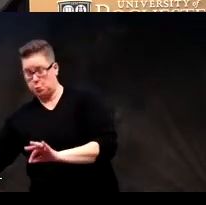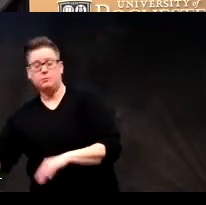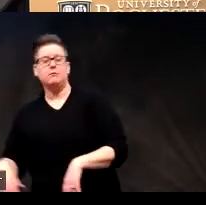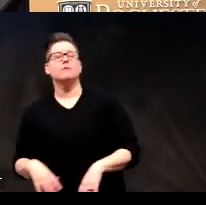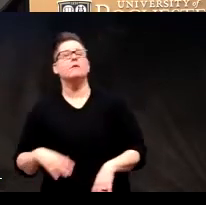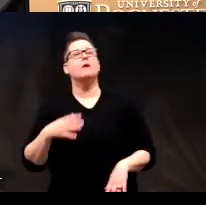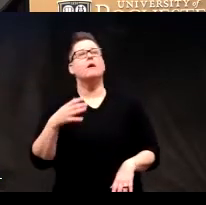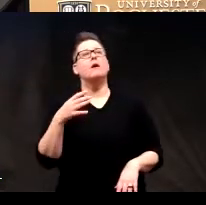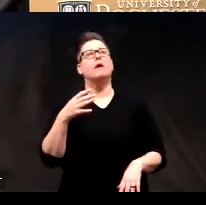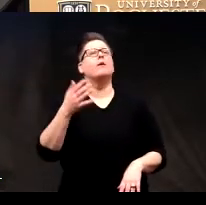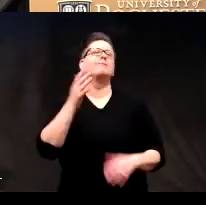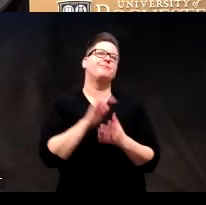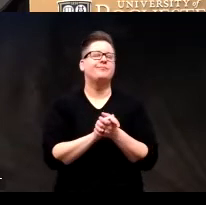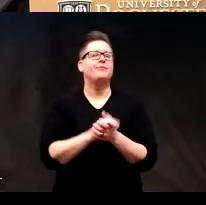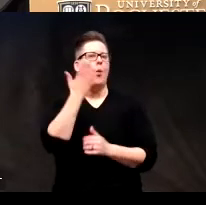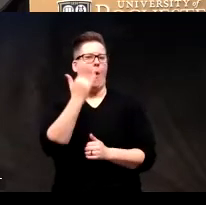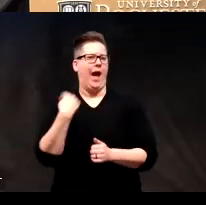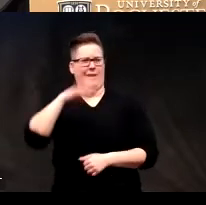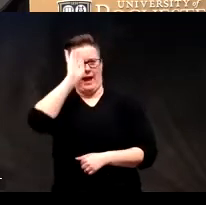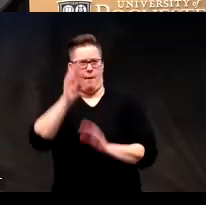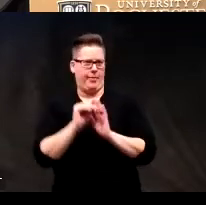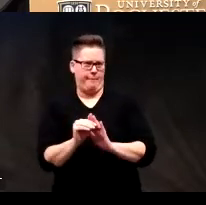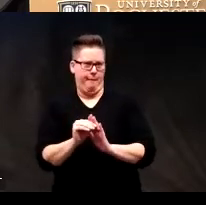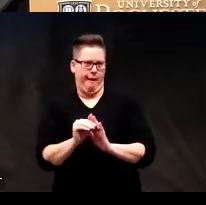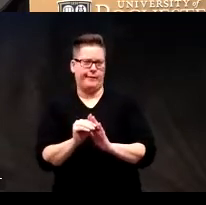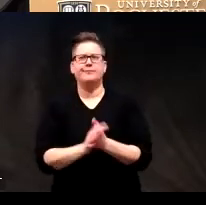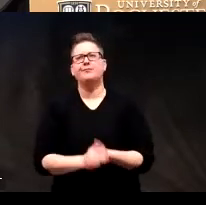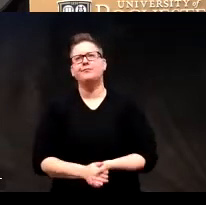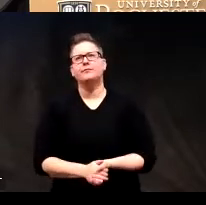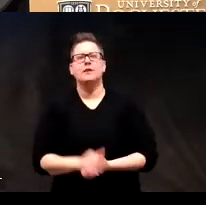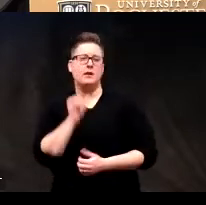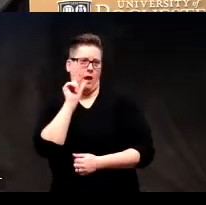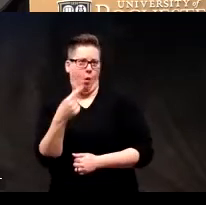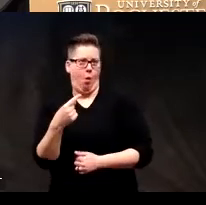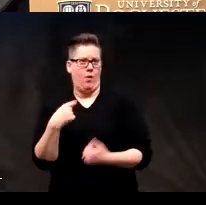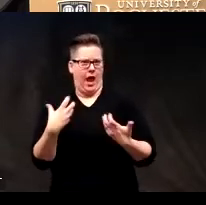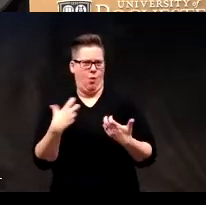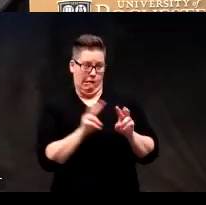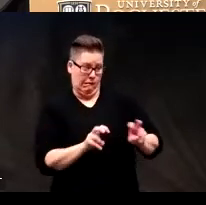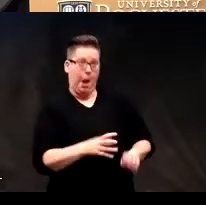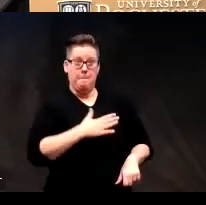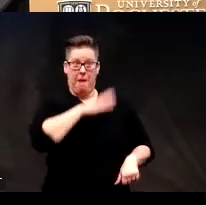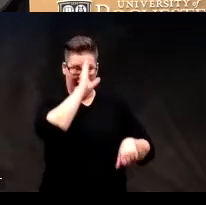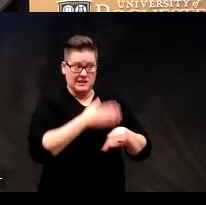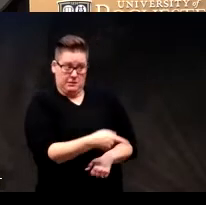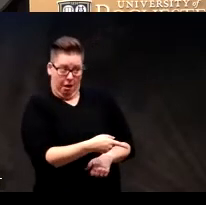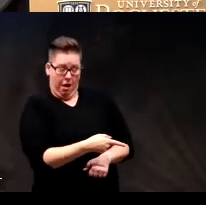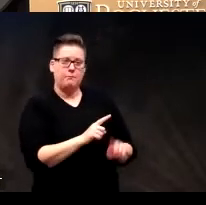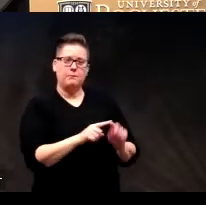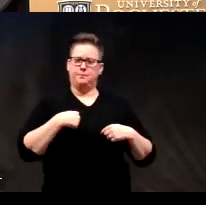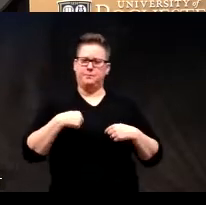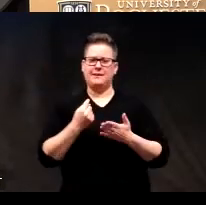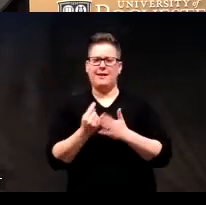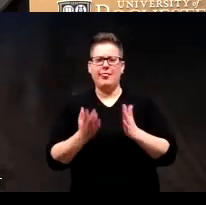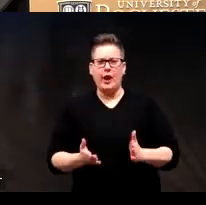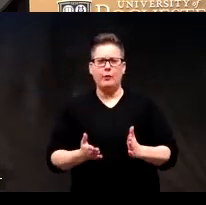why I sort of came up with this model, not only because I wanted to figure out my son, but as a